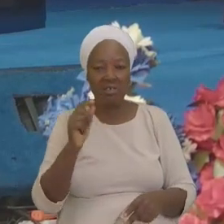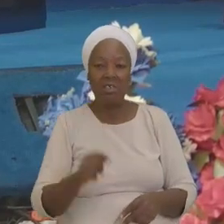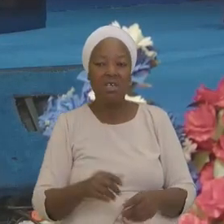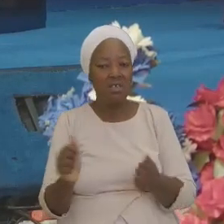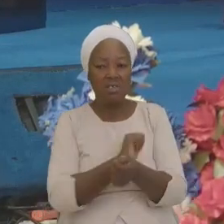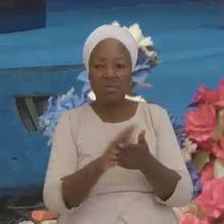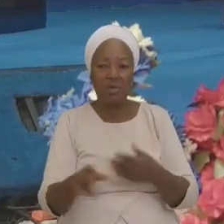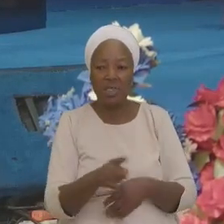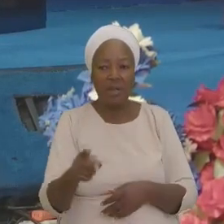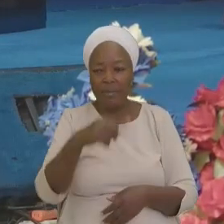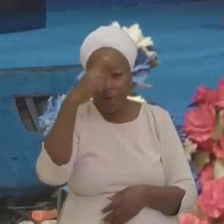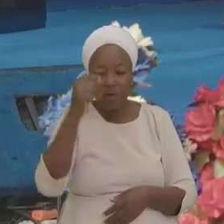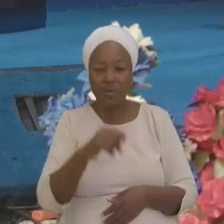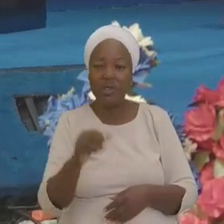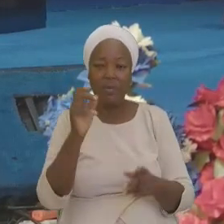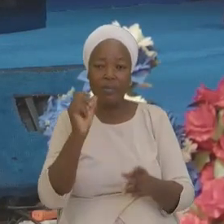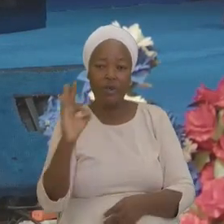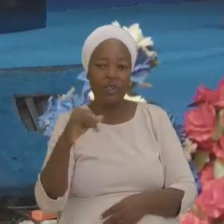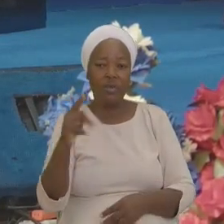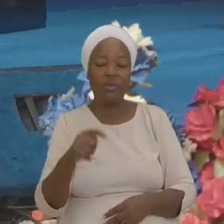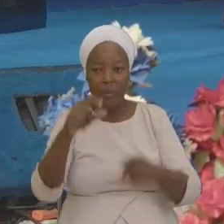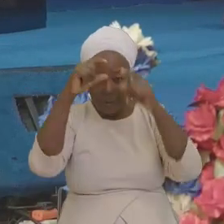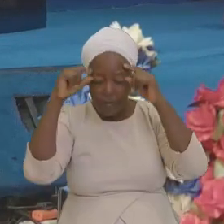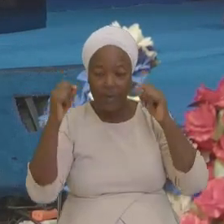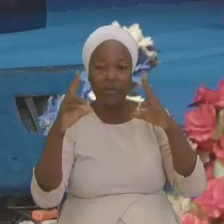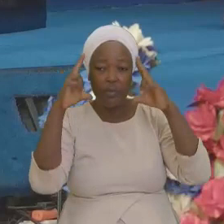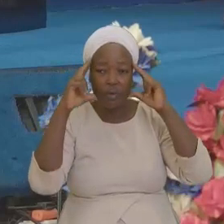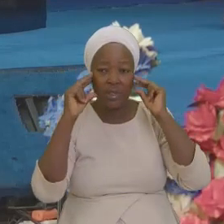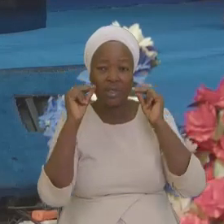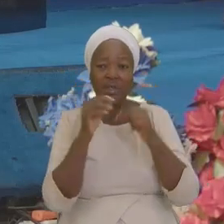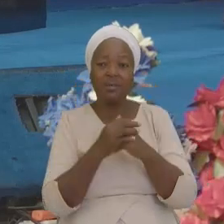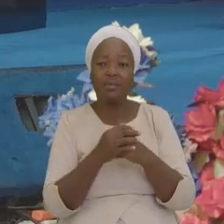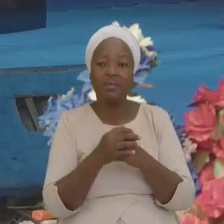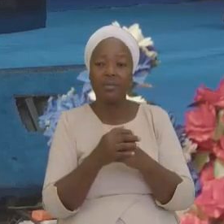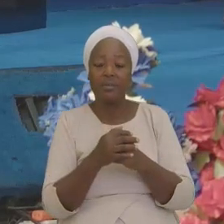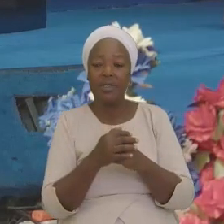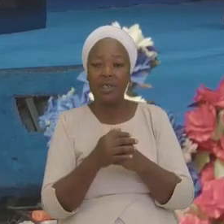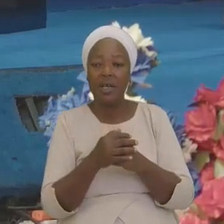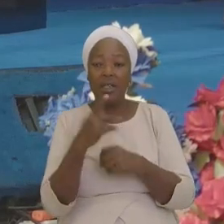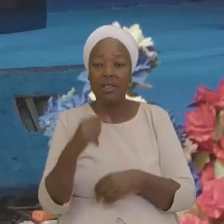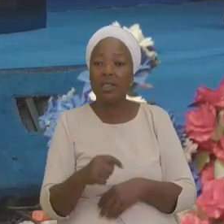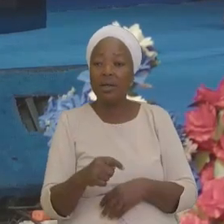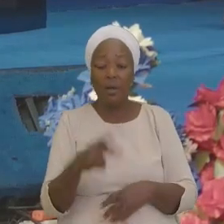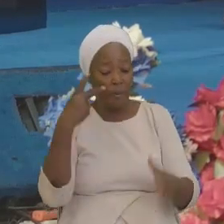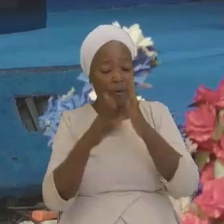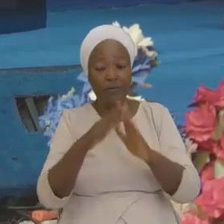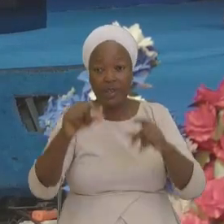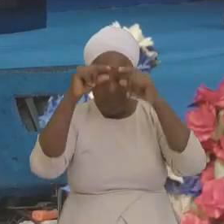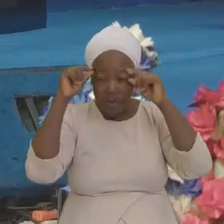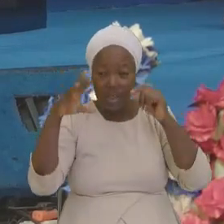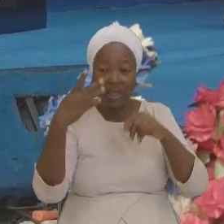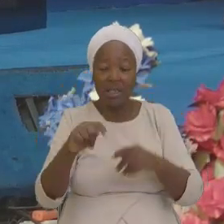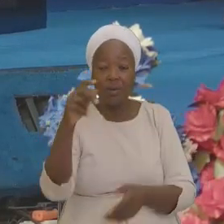because of the ministry of the prophet Moses. The wilderness could not eat them